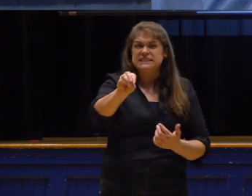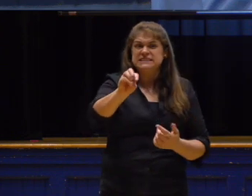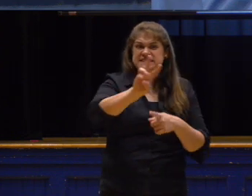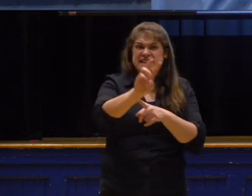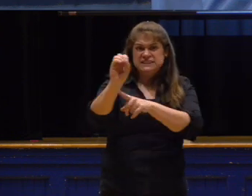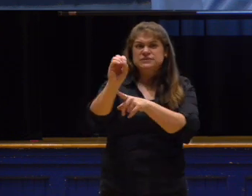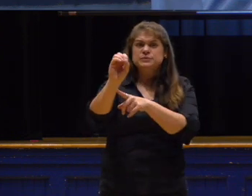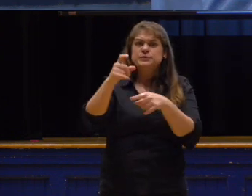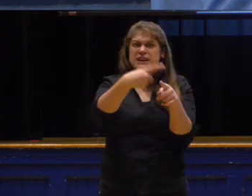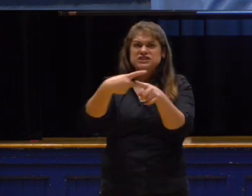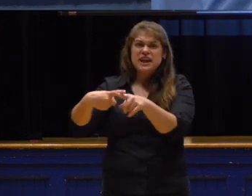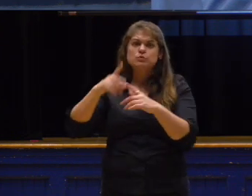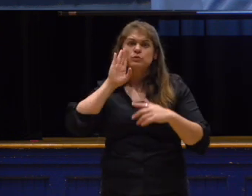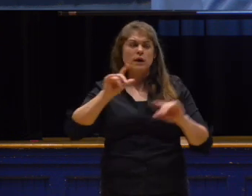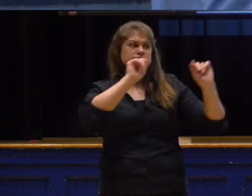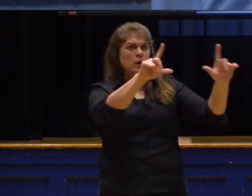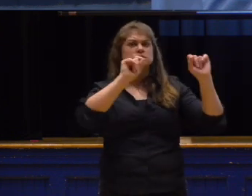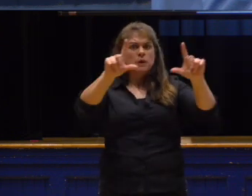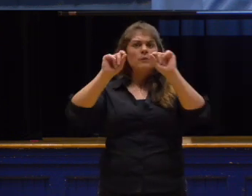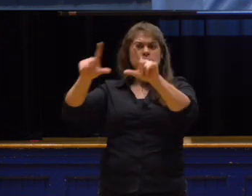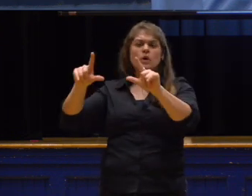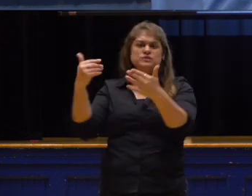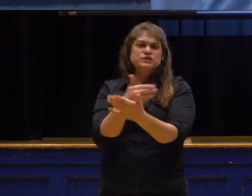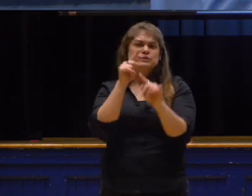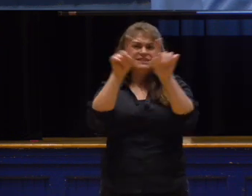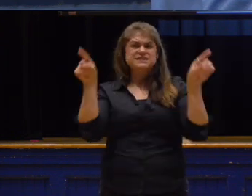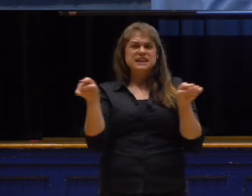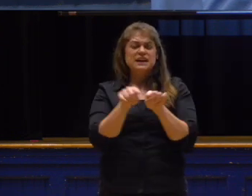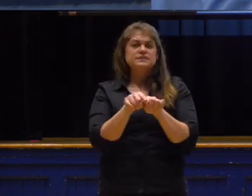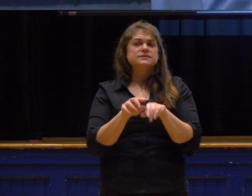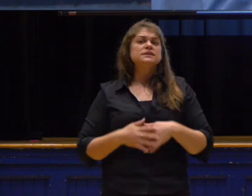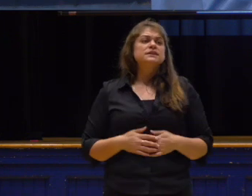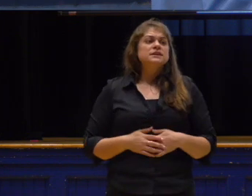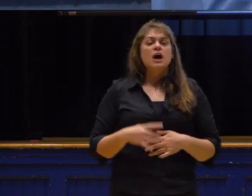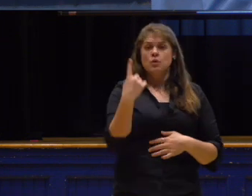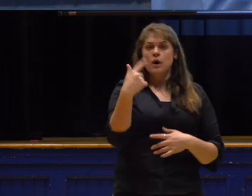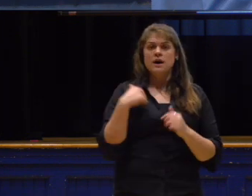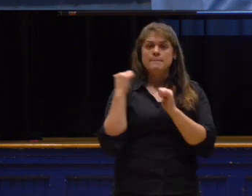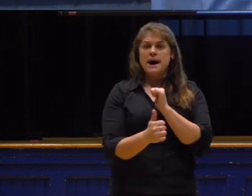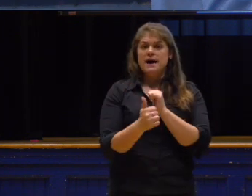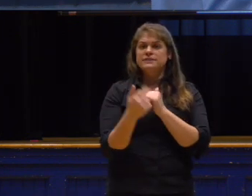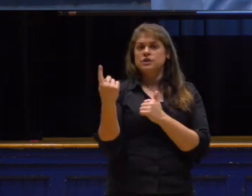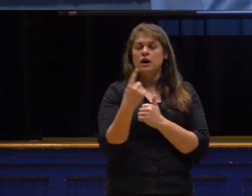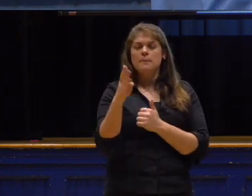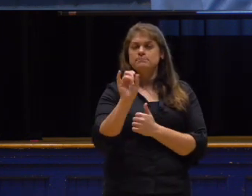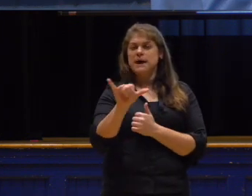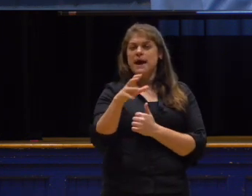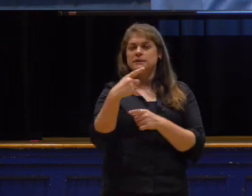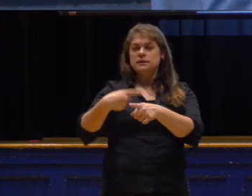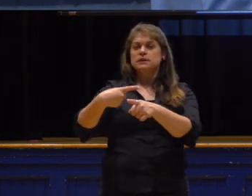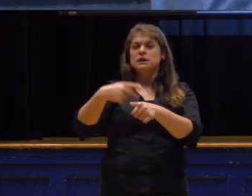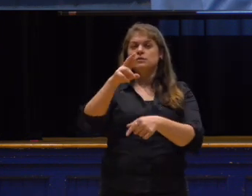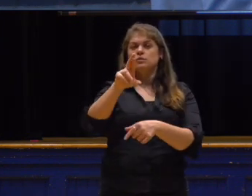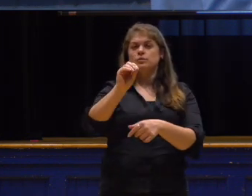60 intersections that we're going to be installing these signs at. One on that I drive past every day,